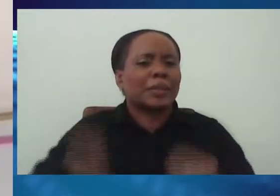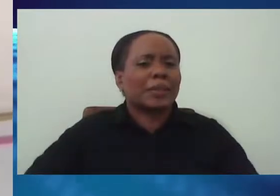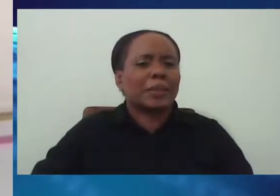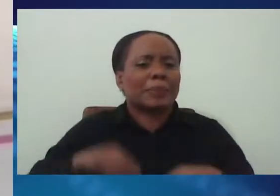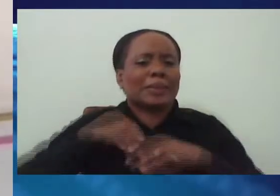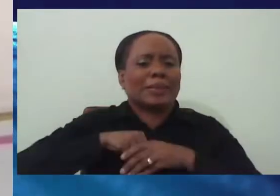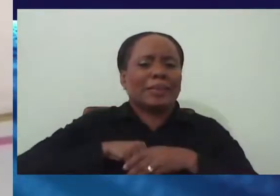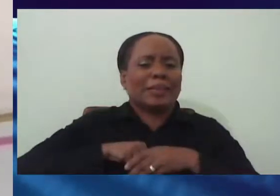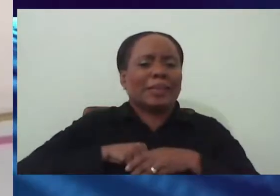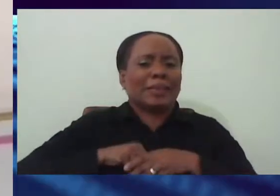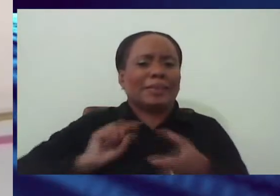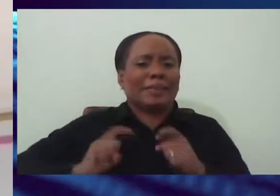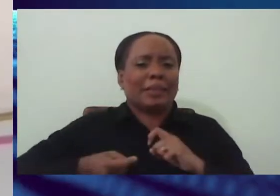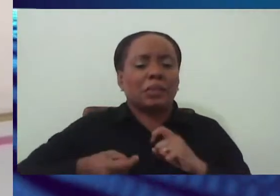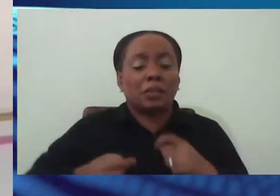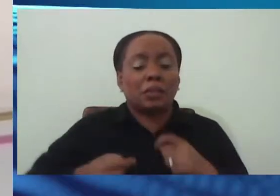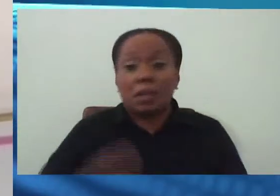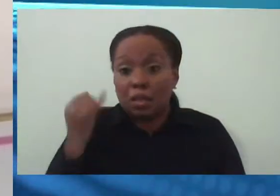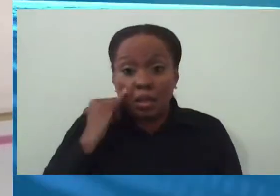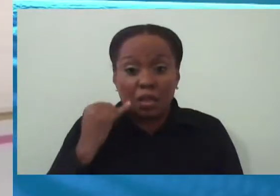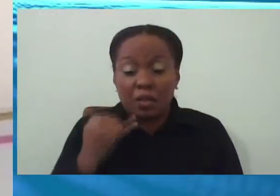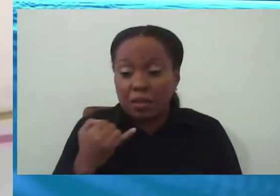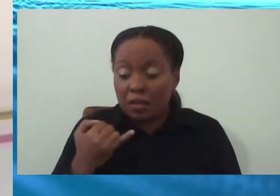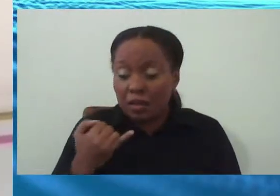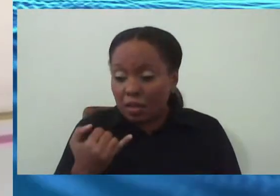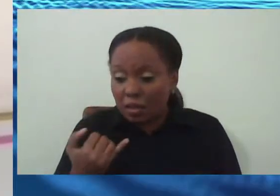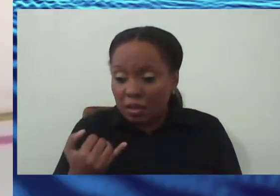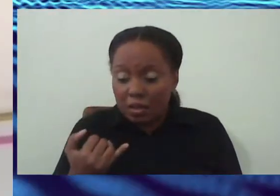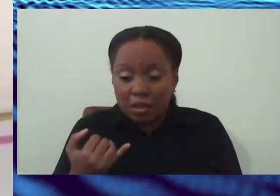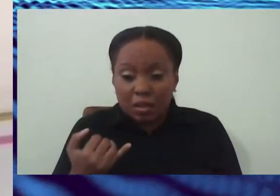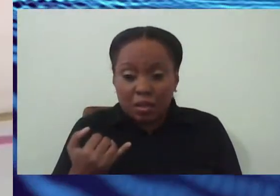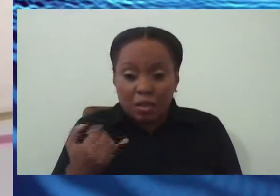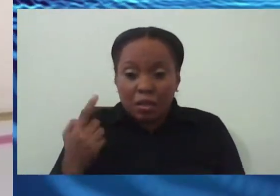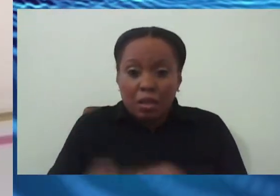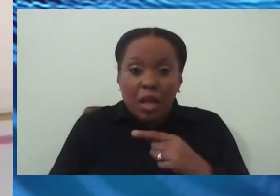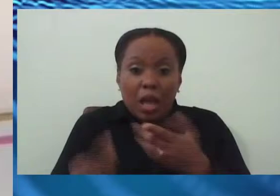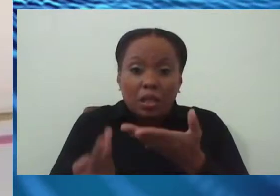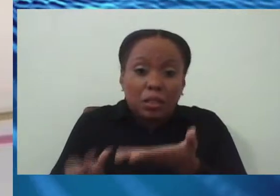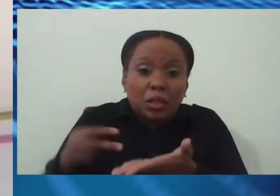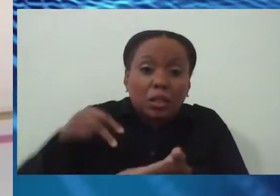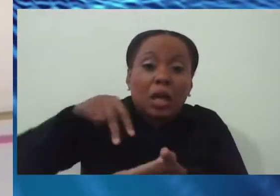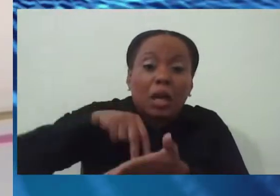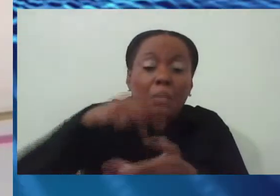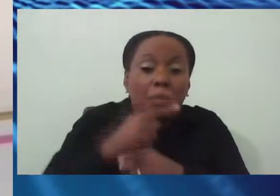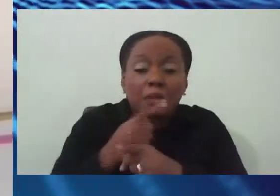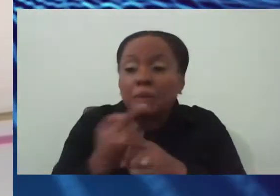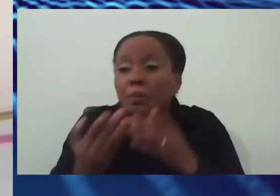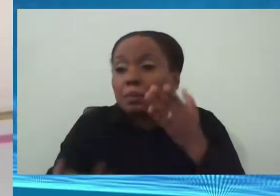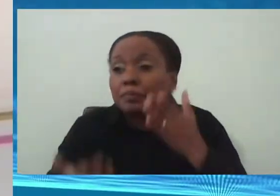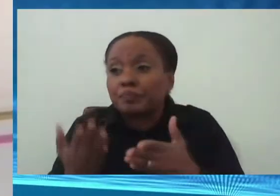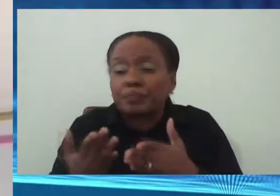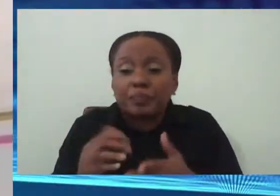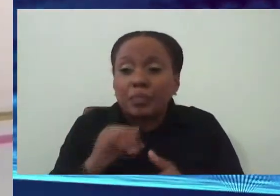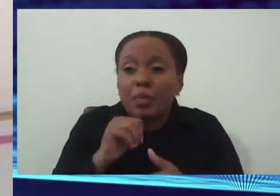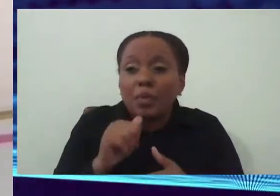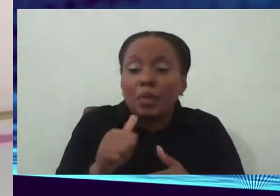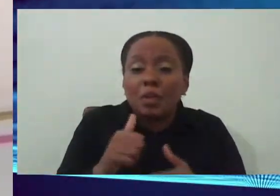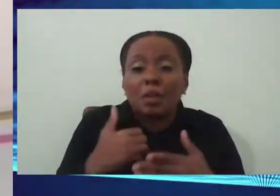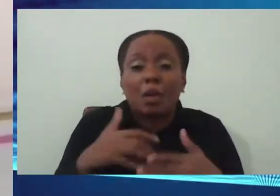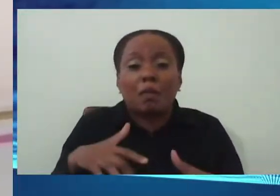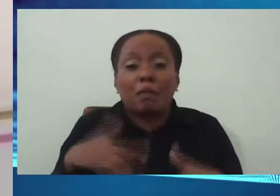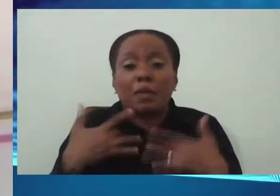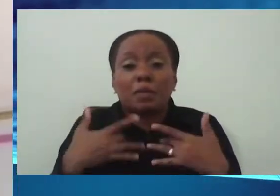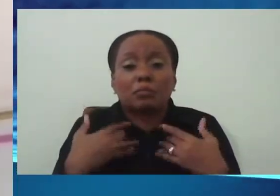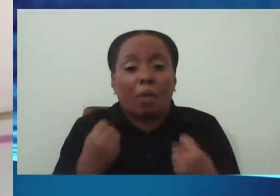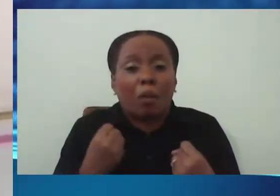you're having difficulty standing, yes, COVID can cause extreme fatigue, and your muscles may not feel as strong as they usually do. But if it is